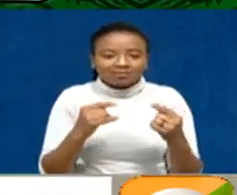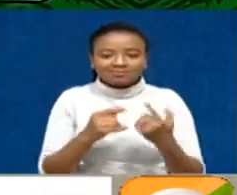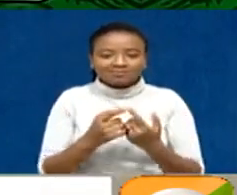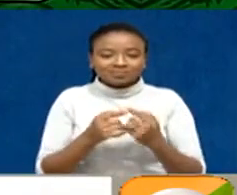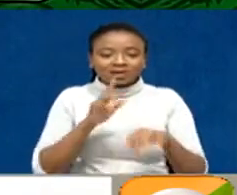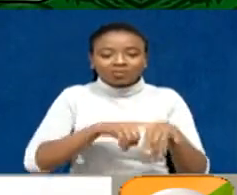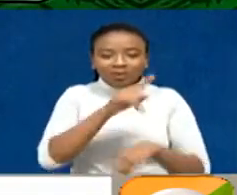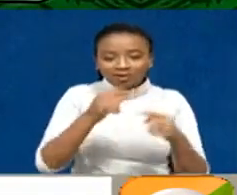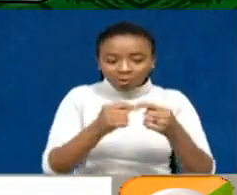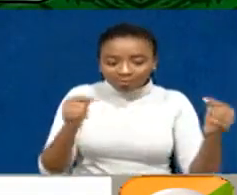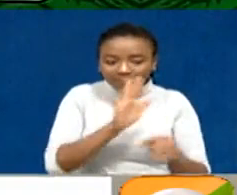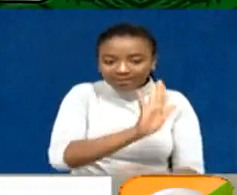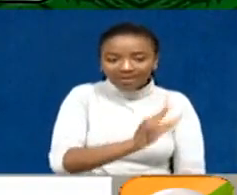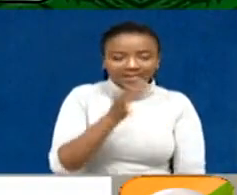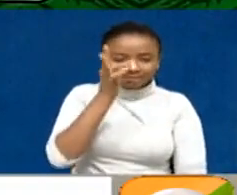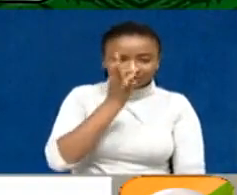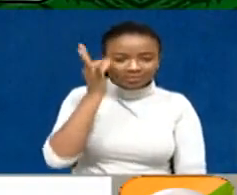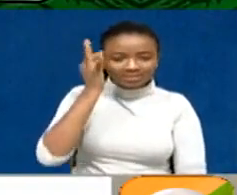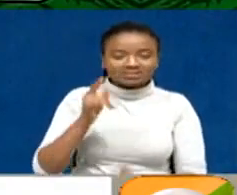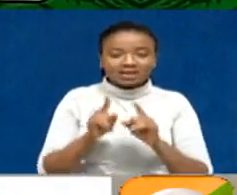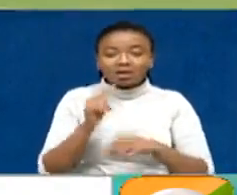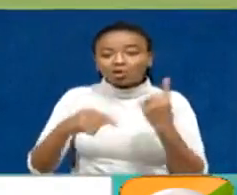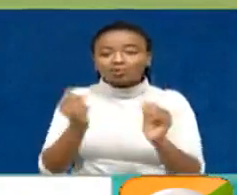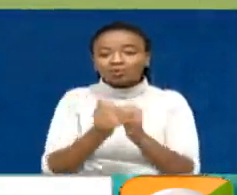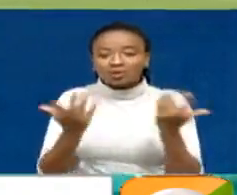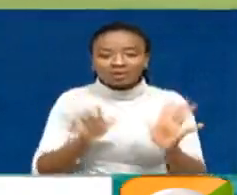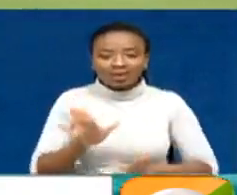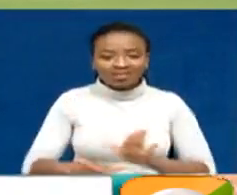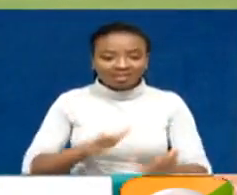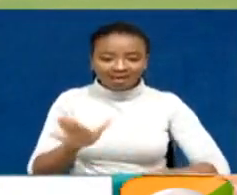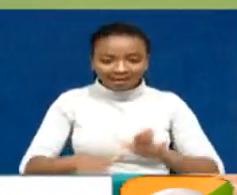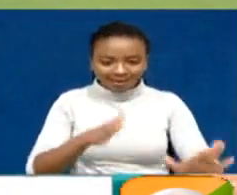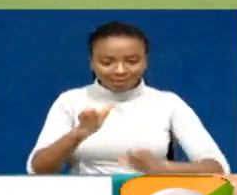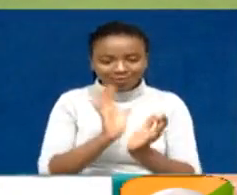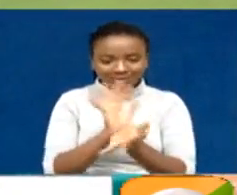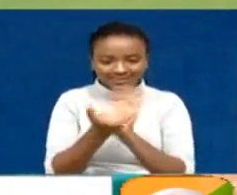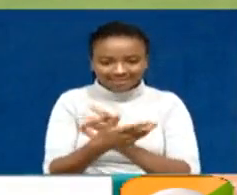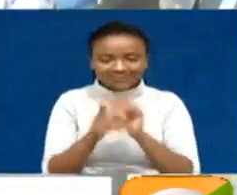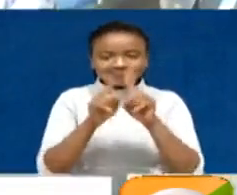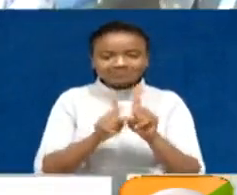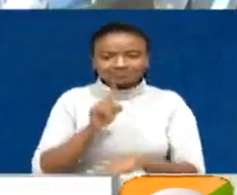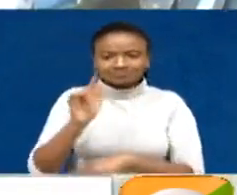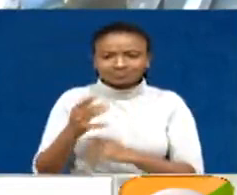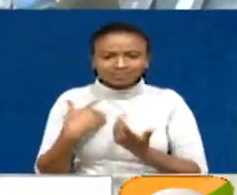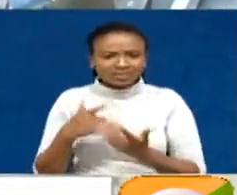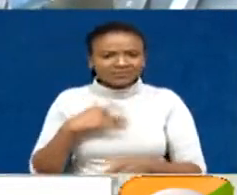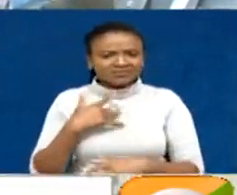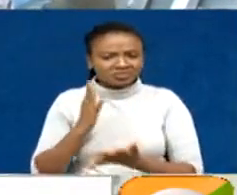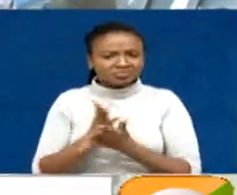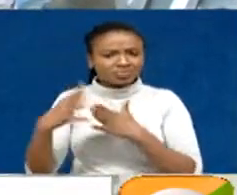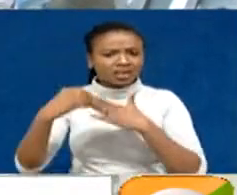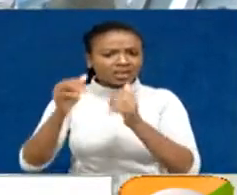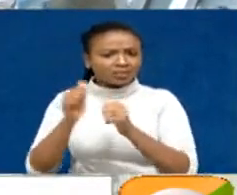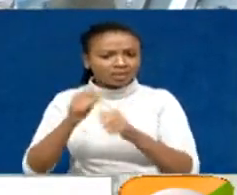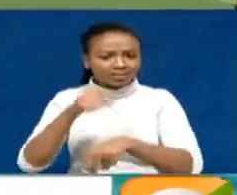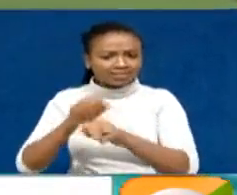CAF Confederations Cup clash at the Nyayo National Stadium in Nairobi. Tusker's Jackson Macharia was certain that he had handed the hosts the lead in